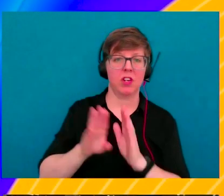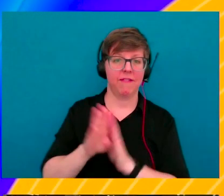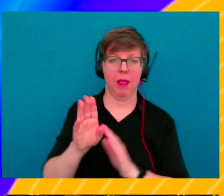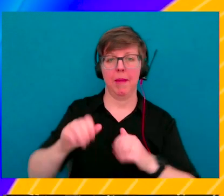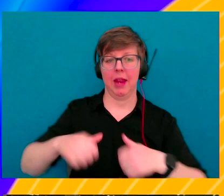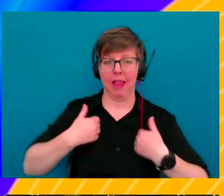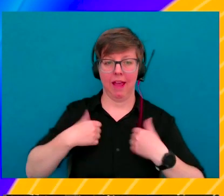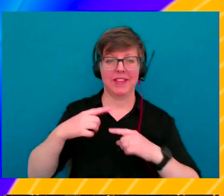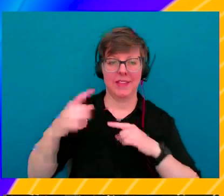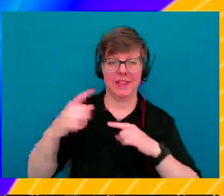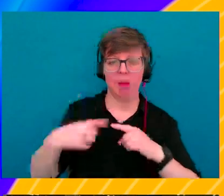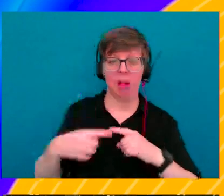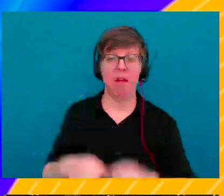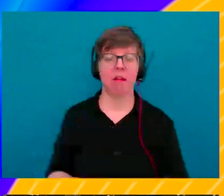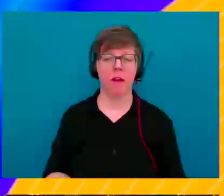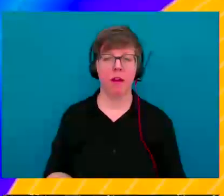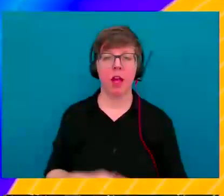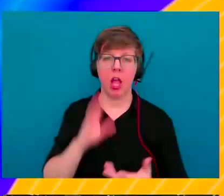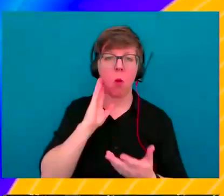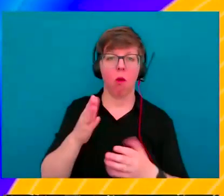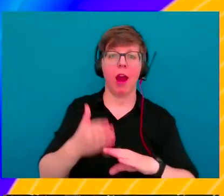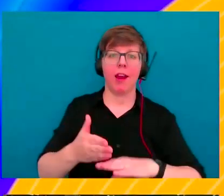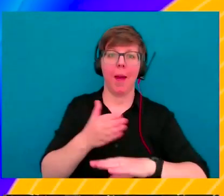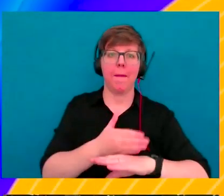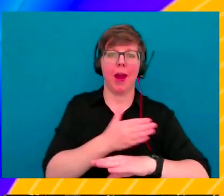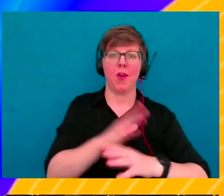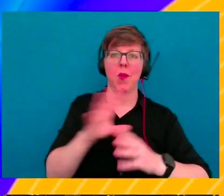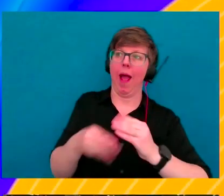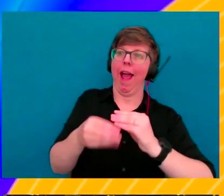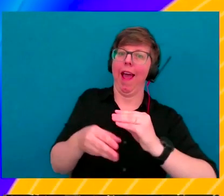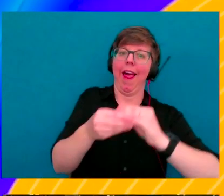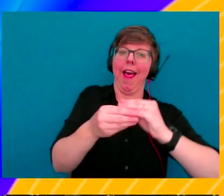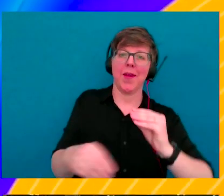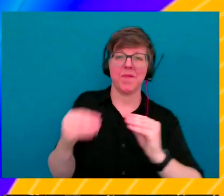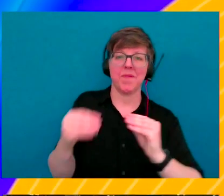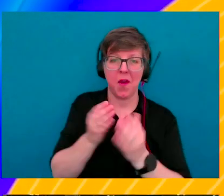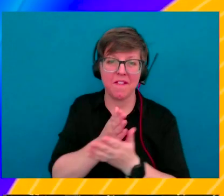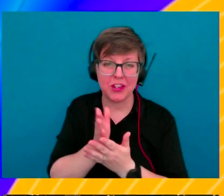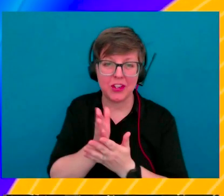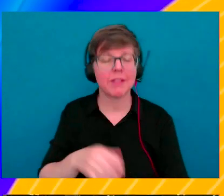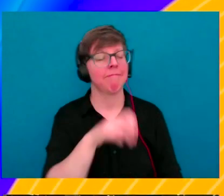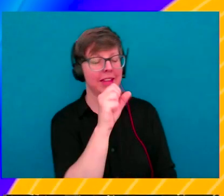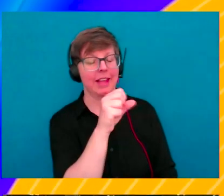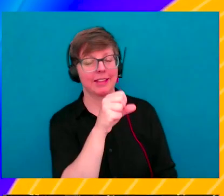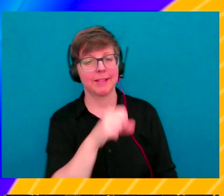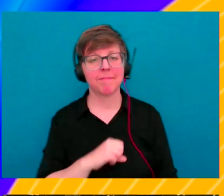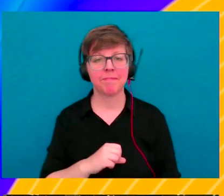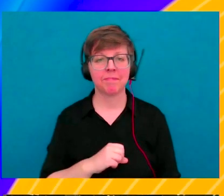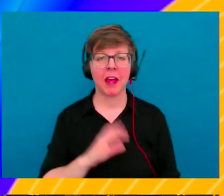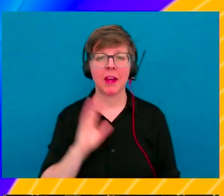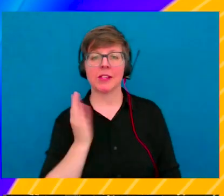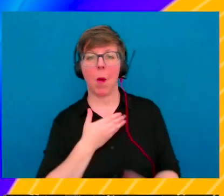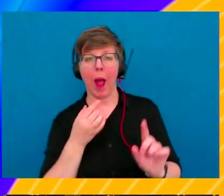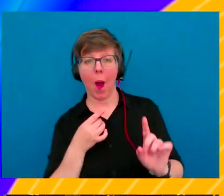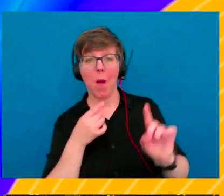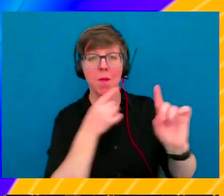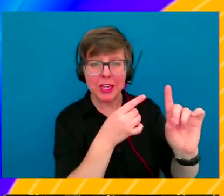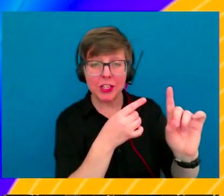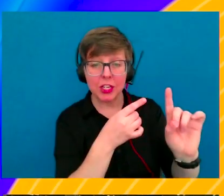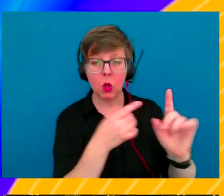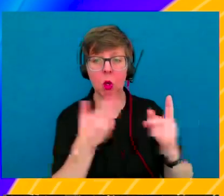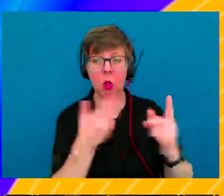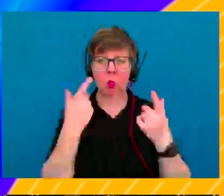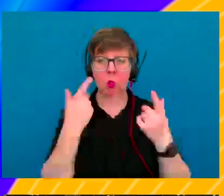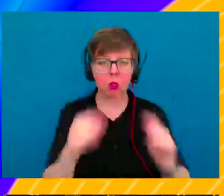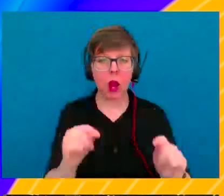as you add more and more features to it. Exactly. Our whole mission on this was to almost like reconstitute the